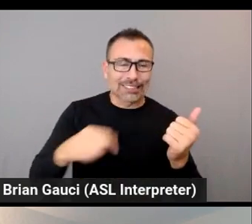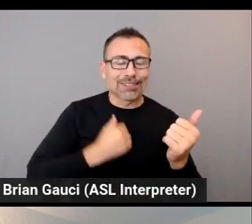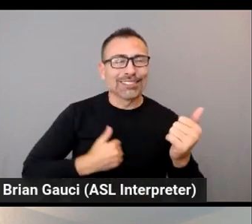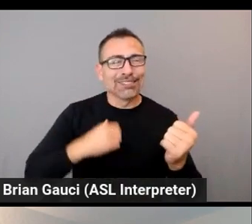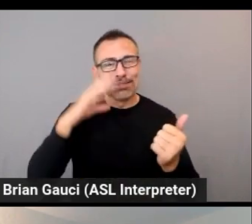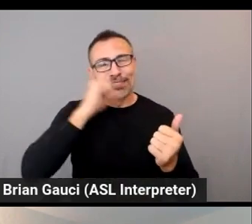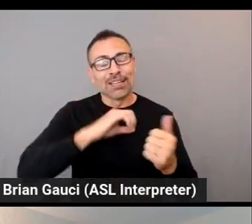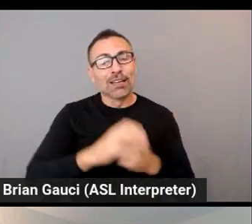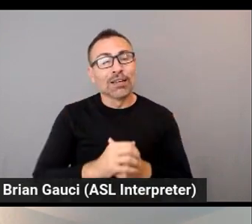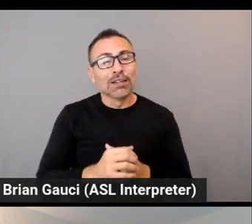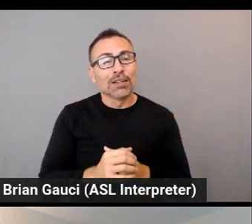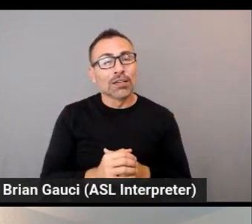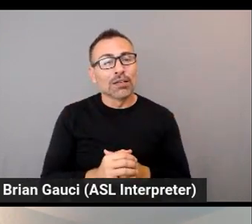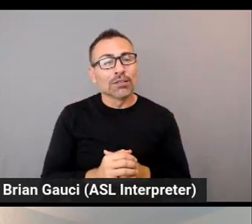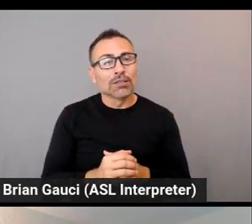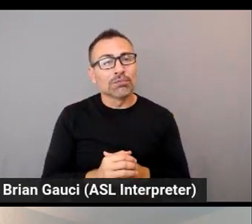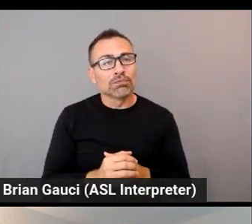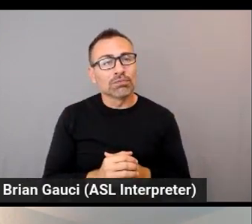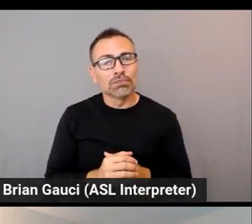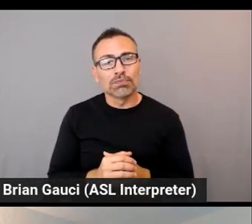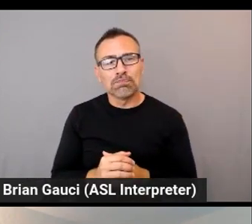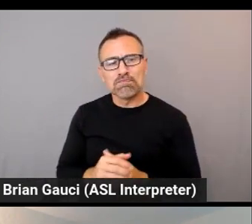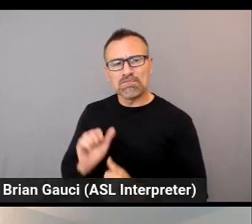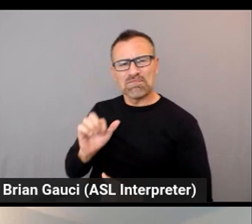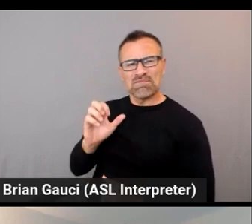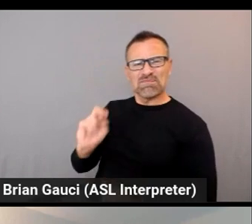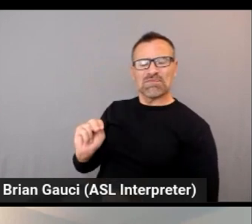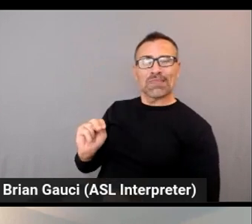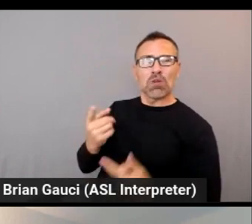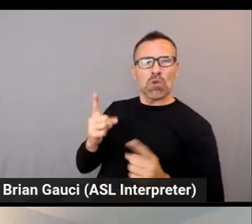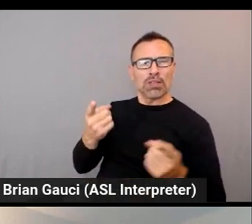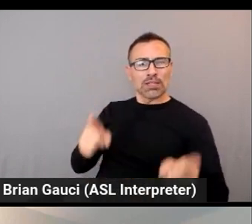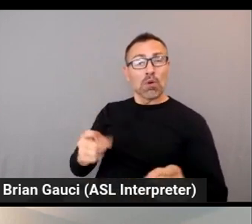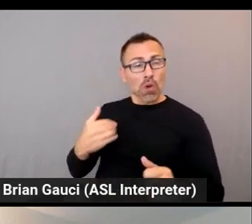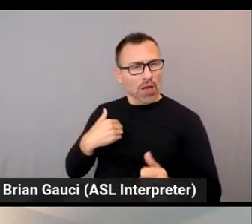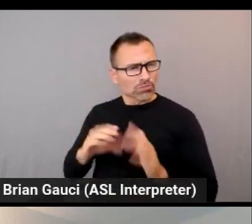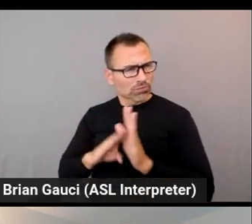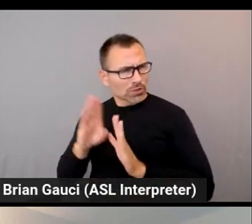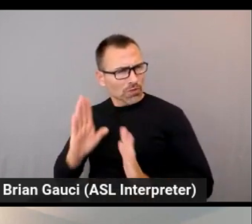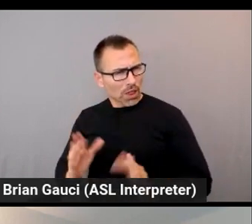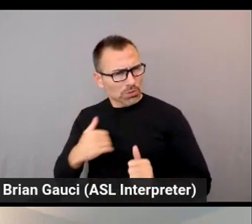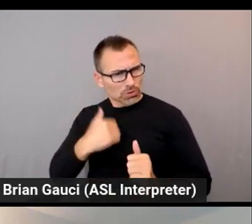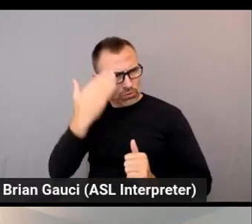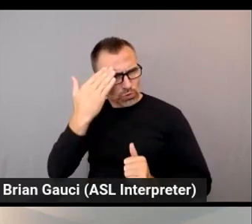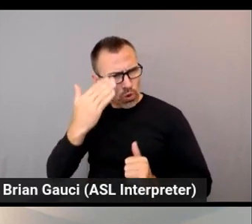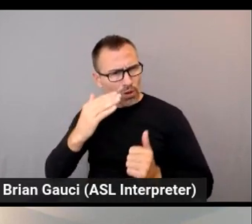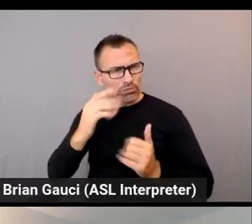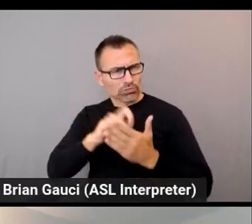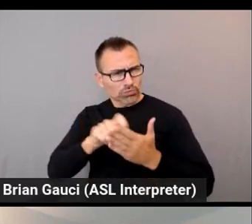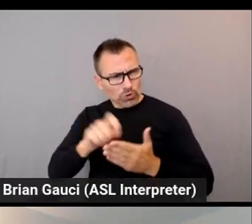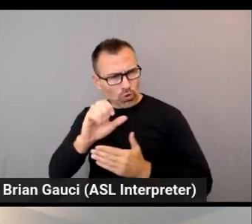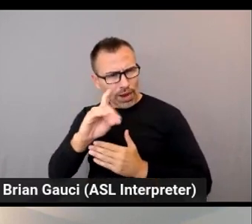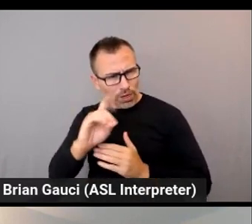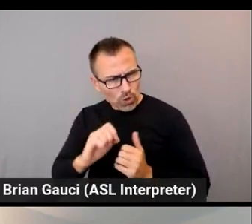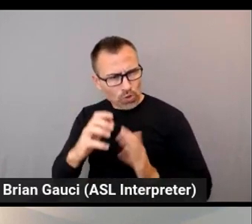And while you're doing that, there's something that's standing out to me. So we have our developers who know how to write code. Steve called it out, mentally writing